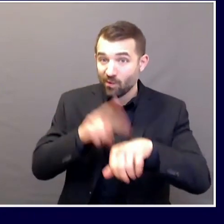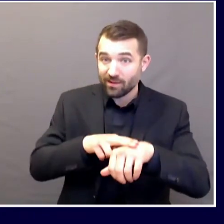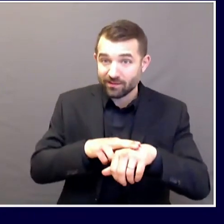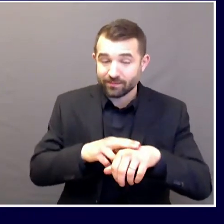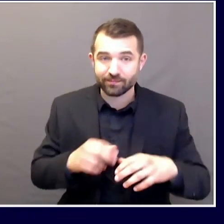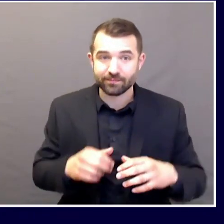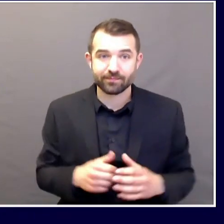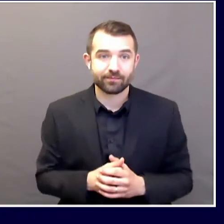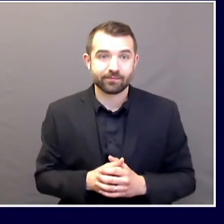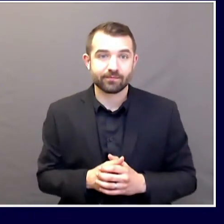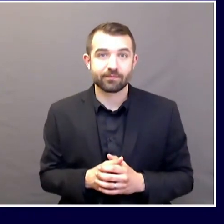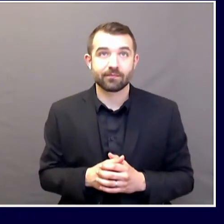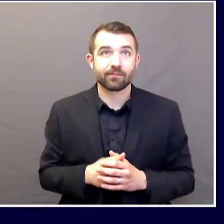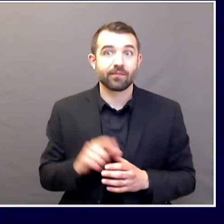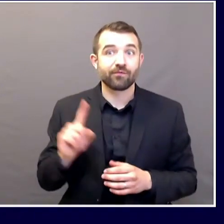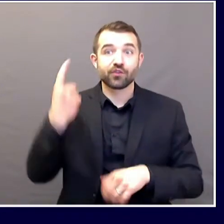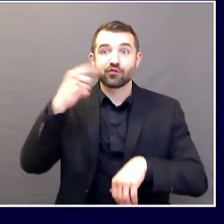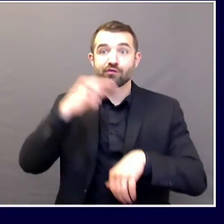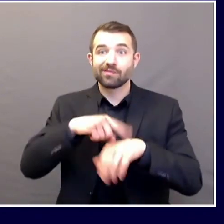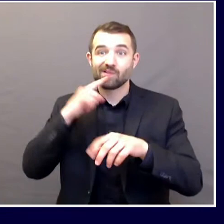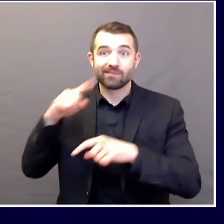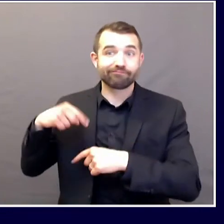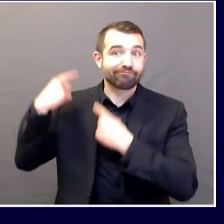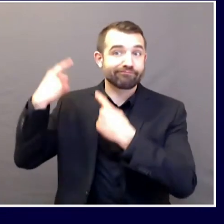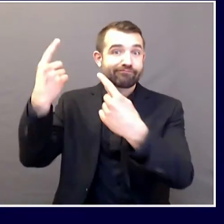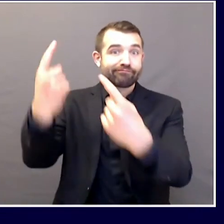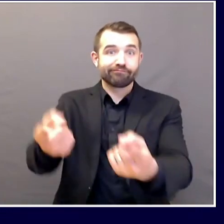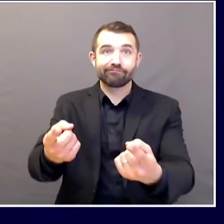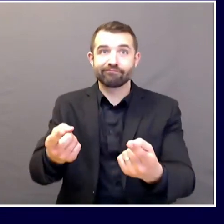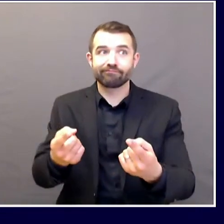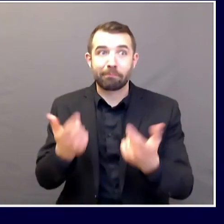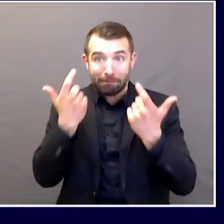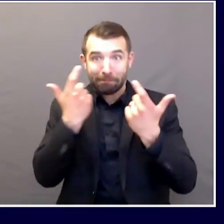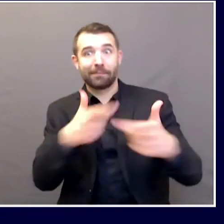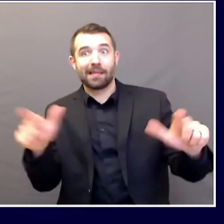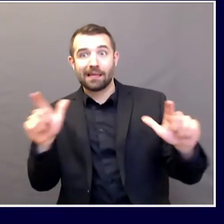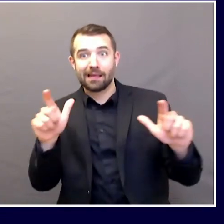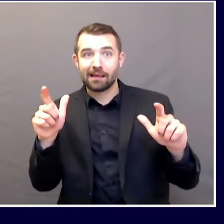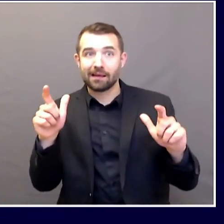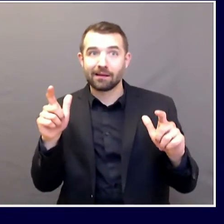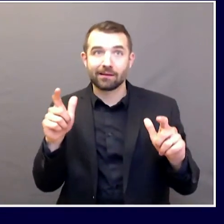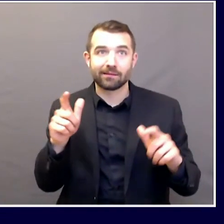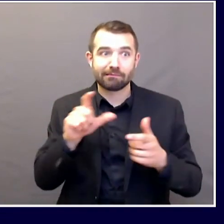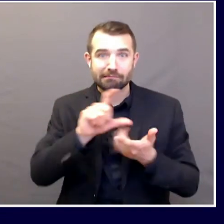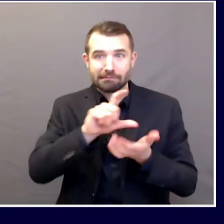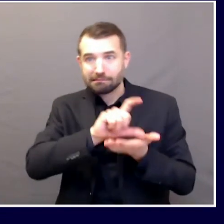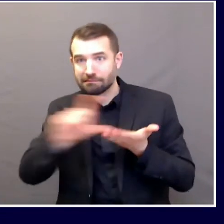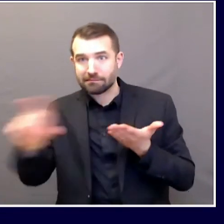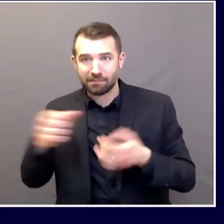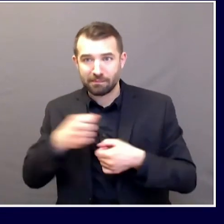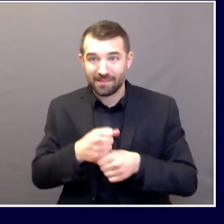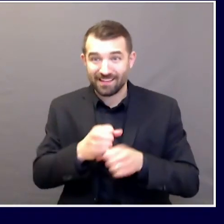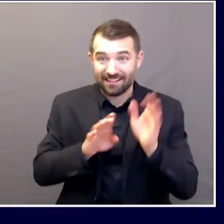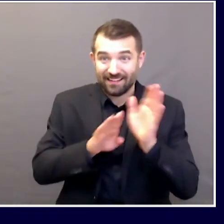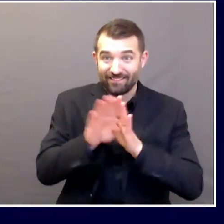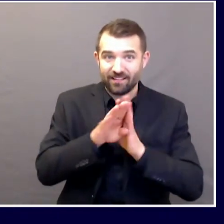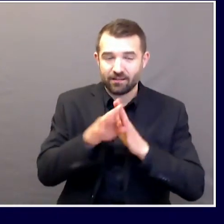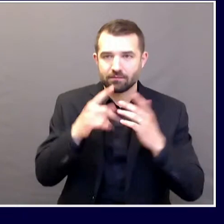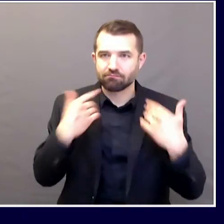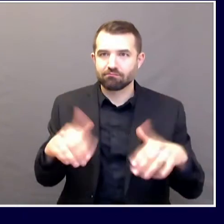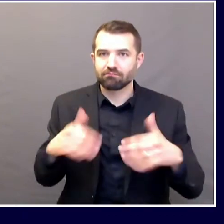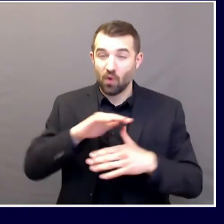attempted before. And every study and every phase of every trial